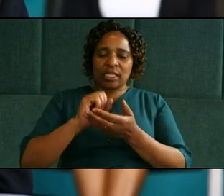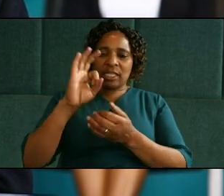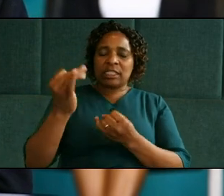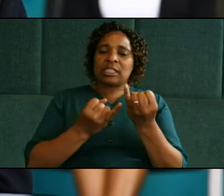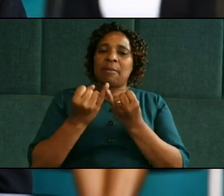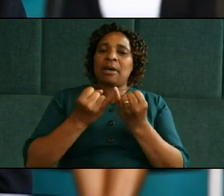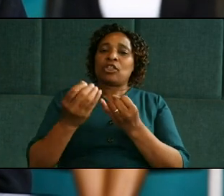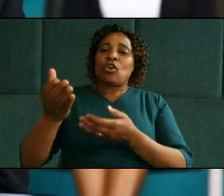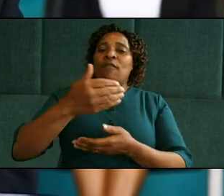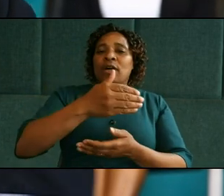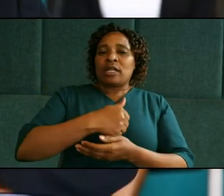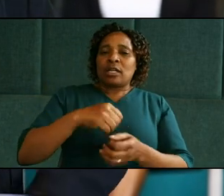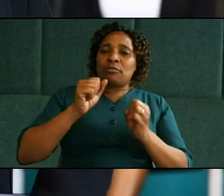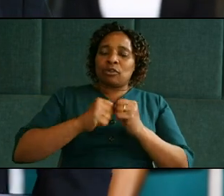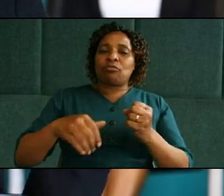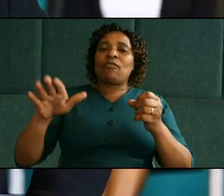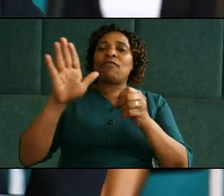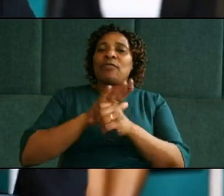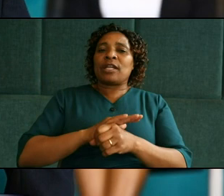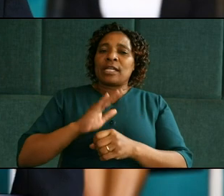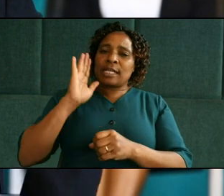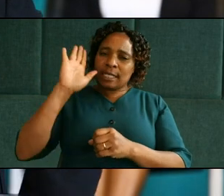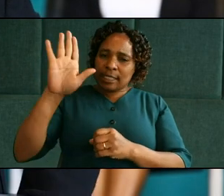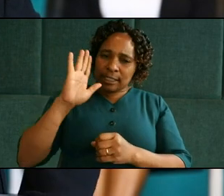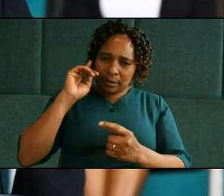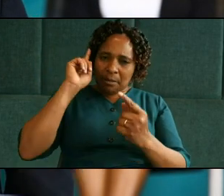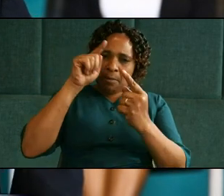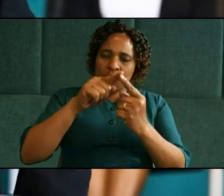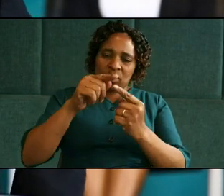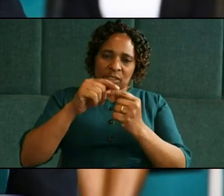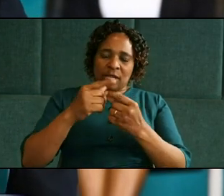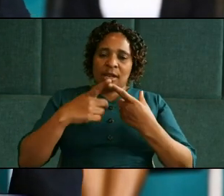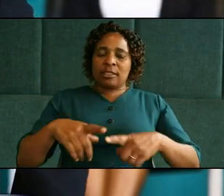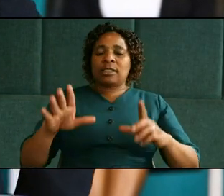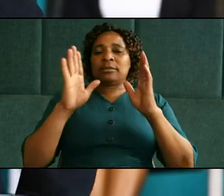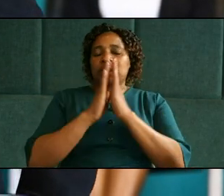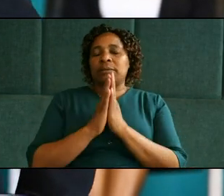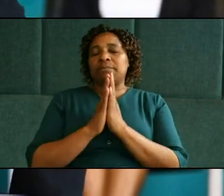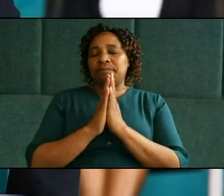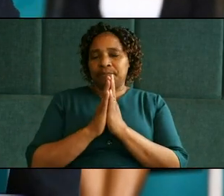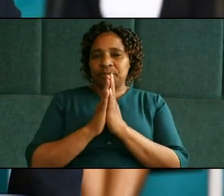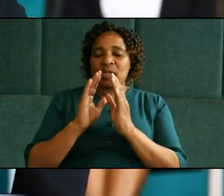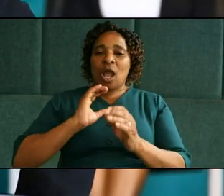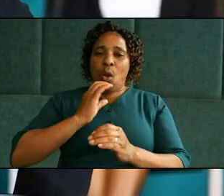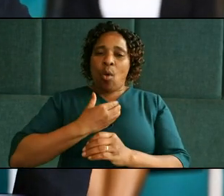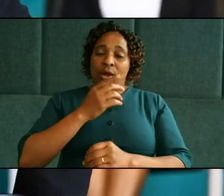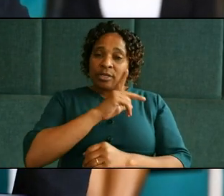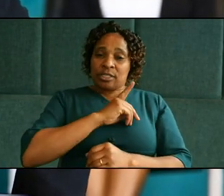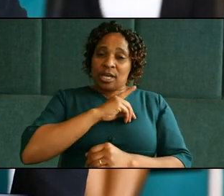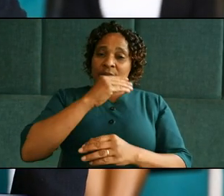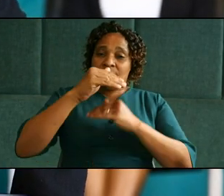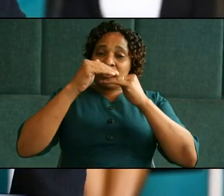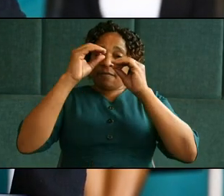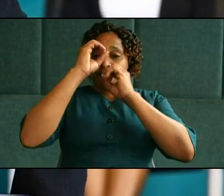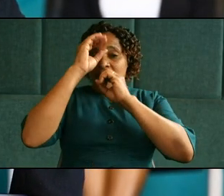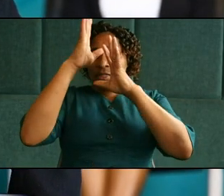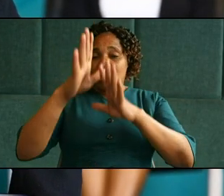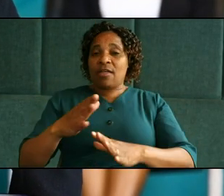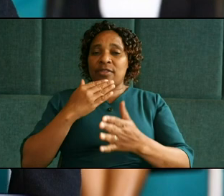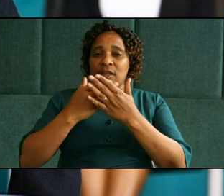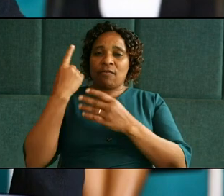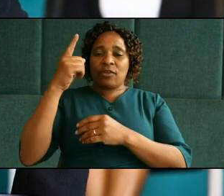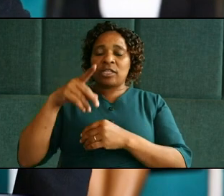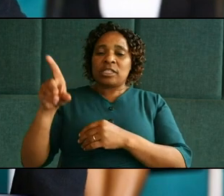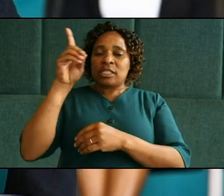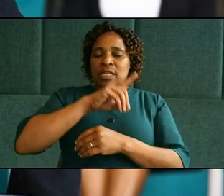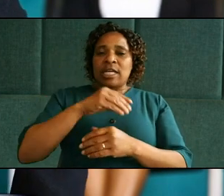offering so that it may fulfill its intended purpose. Let us pray. Our dear Heavenly Father, we thank you for this day. We